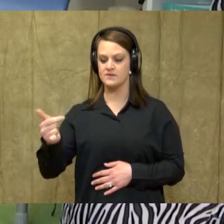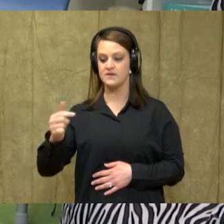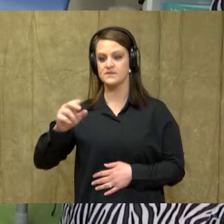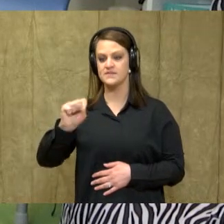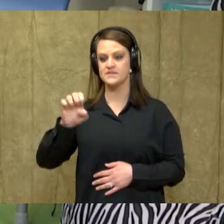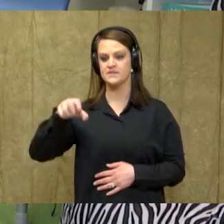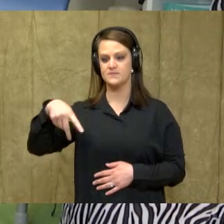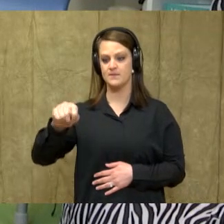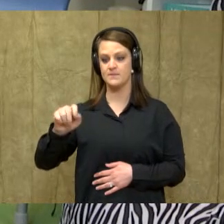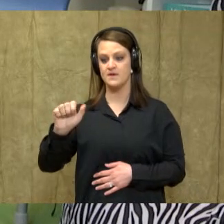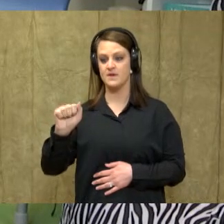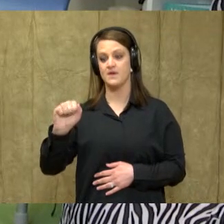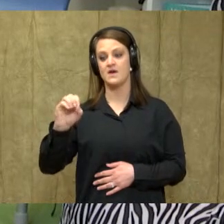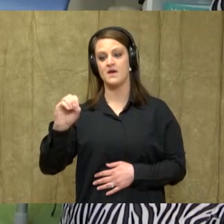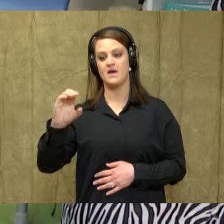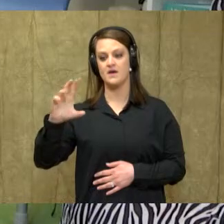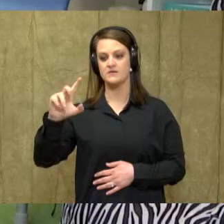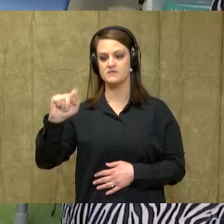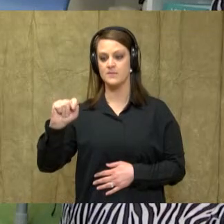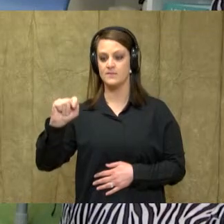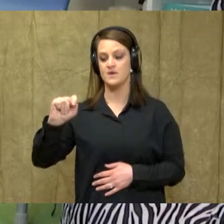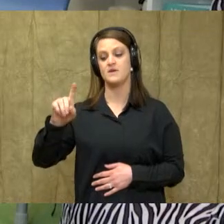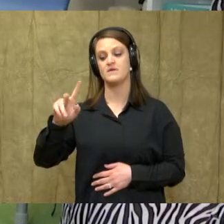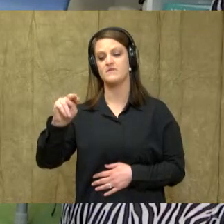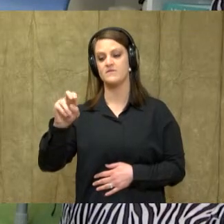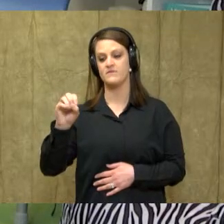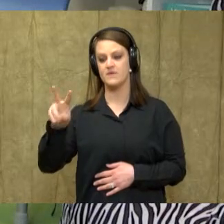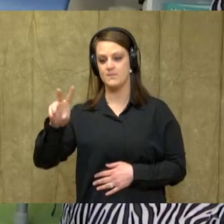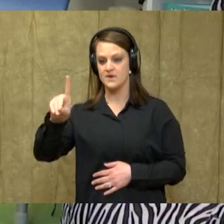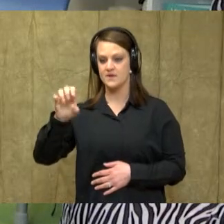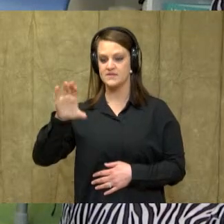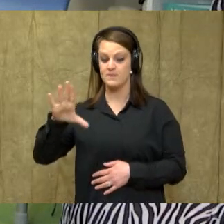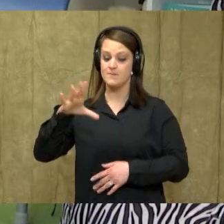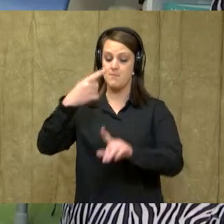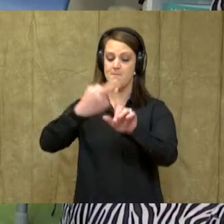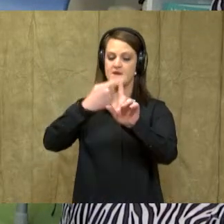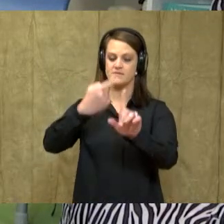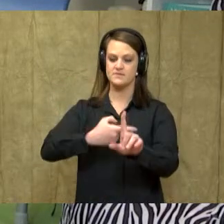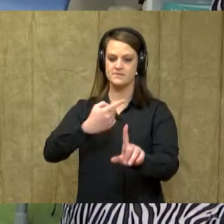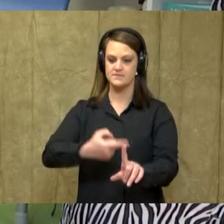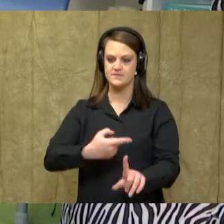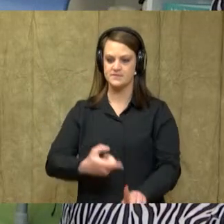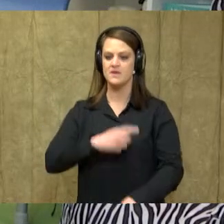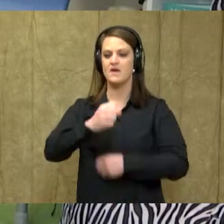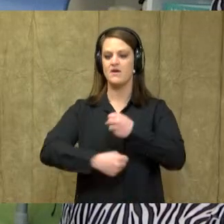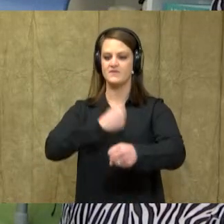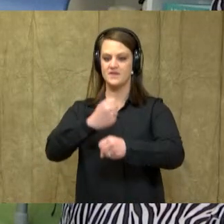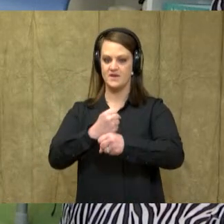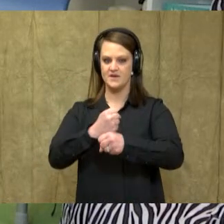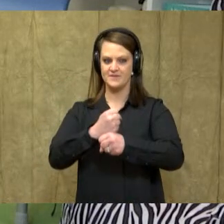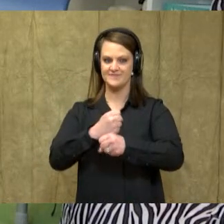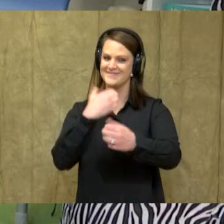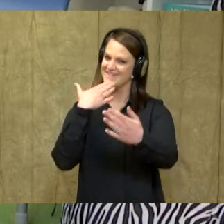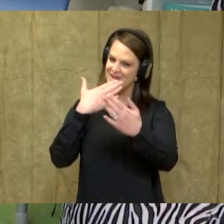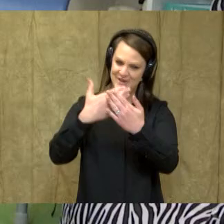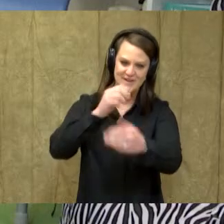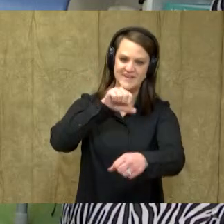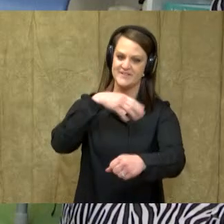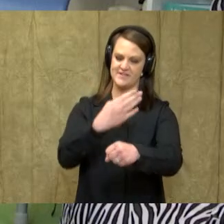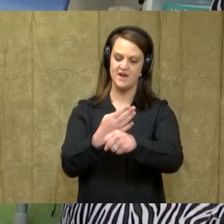October, November, December, and these are the months of the year. Good job. All right, so we